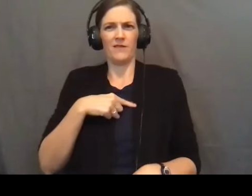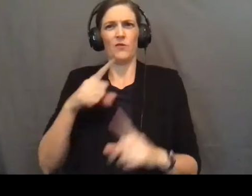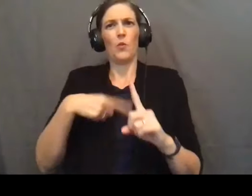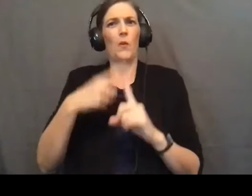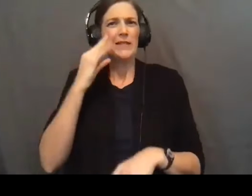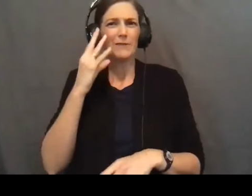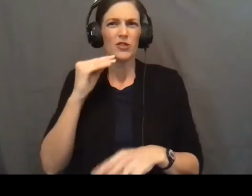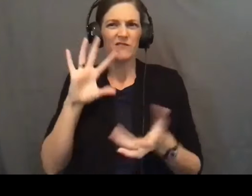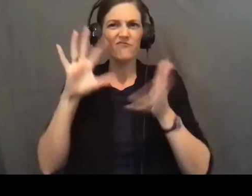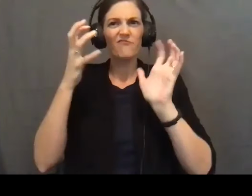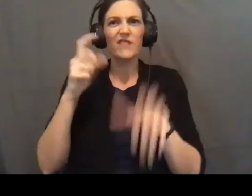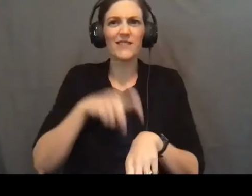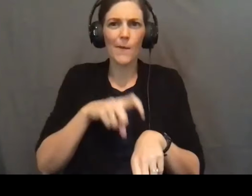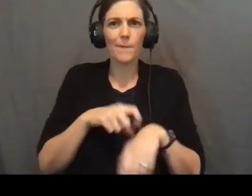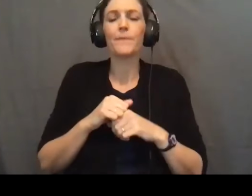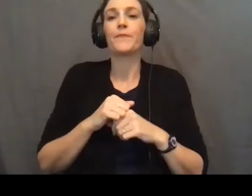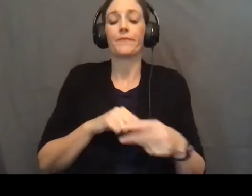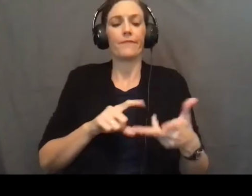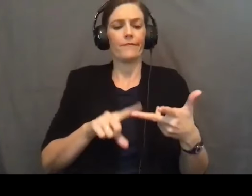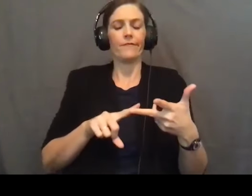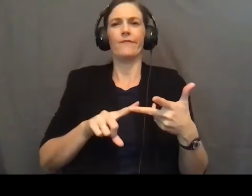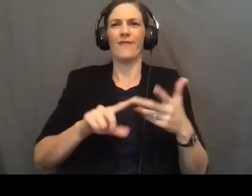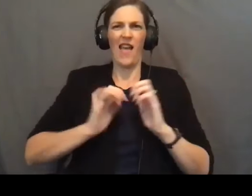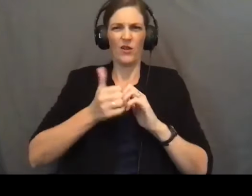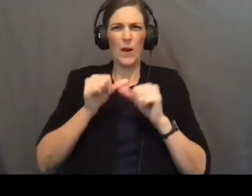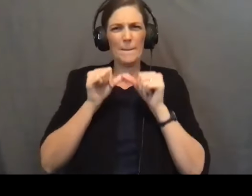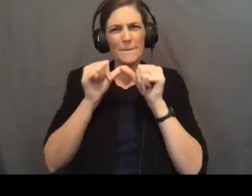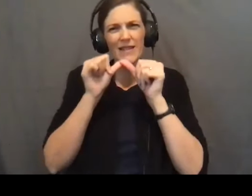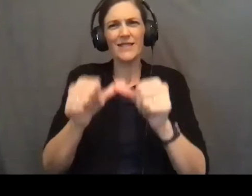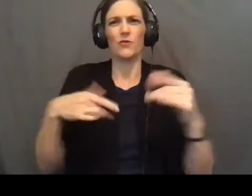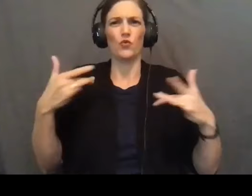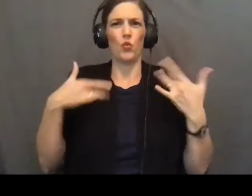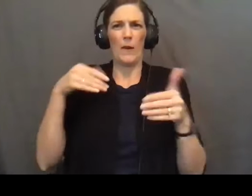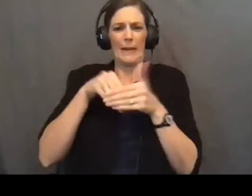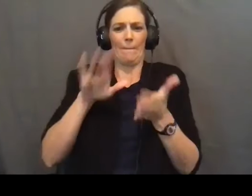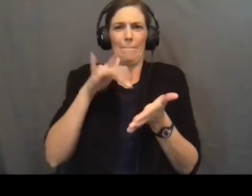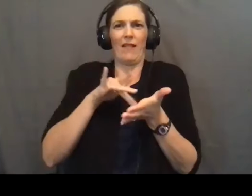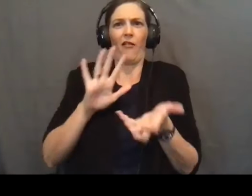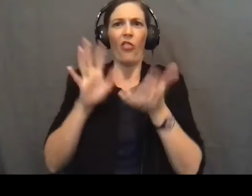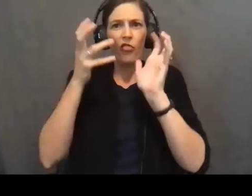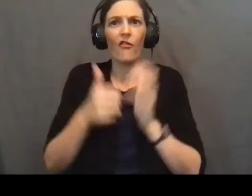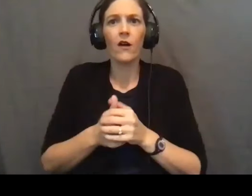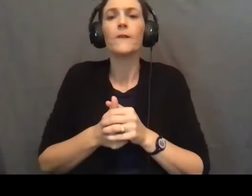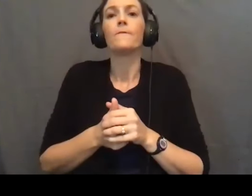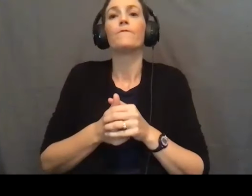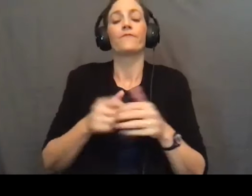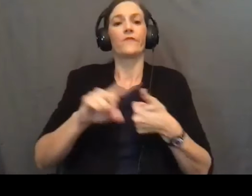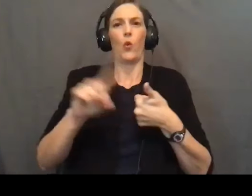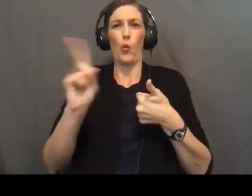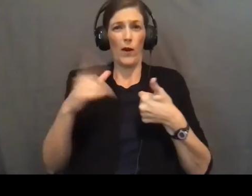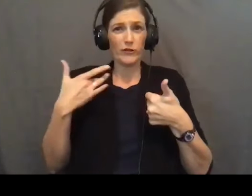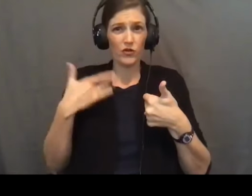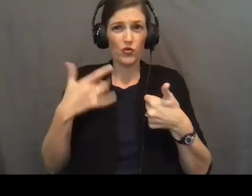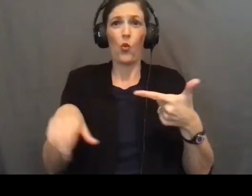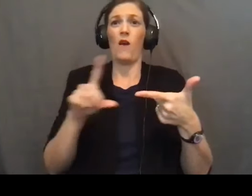times? And lastly, how do I maintain my joy in this mess? So where does lasting joy come from? What steals our joy?